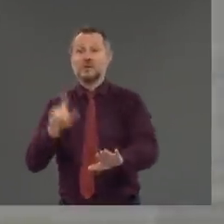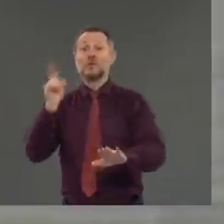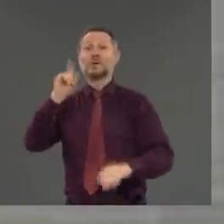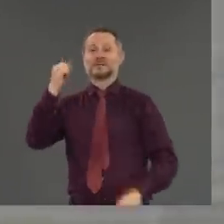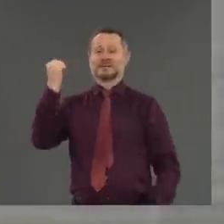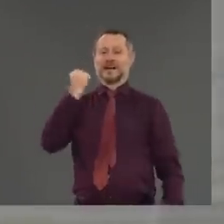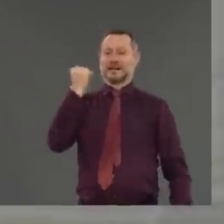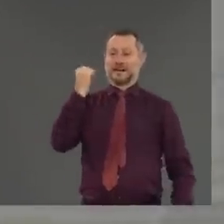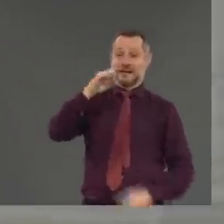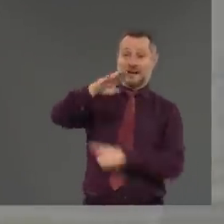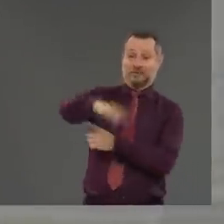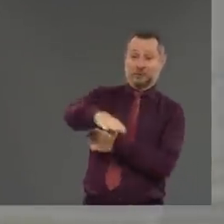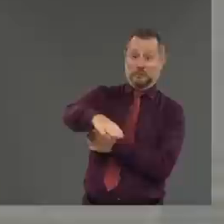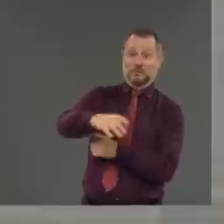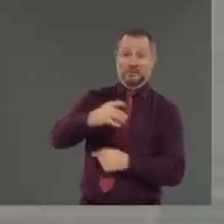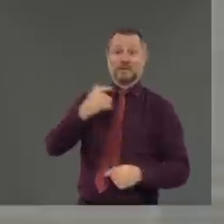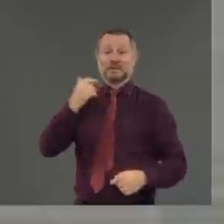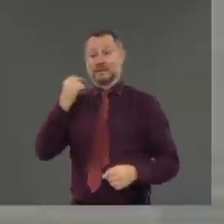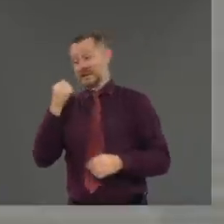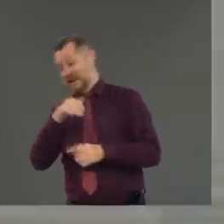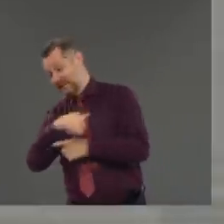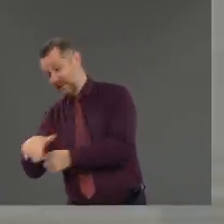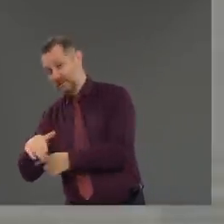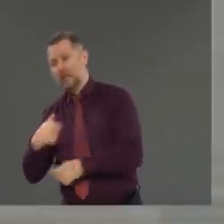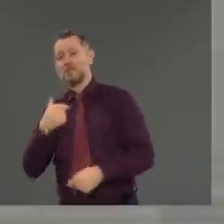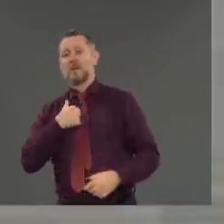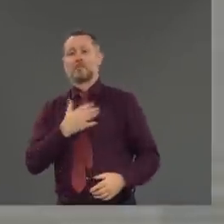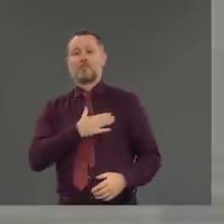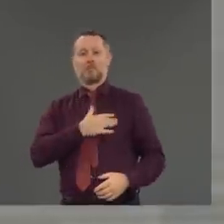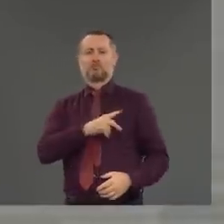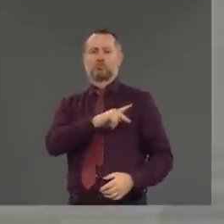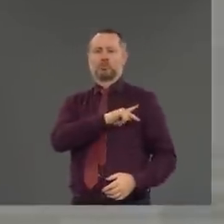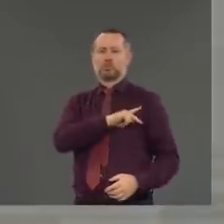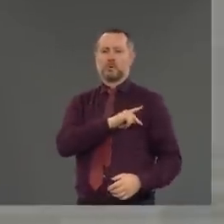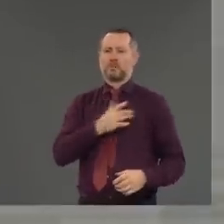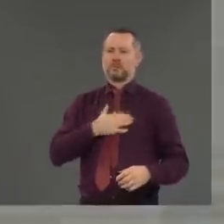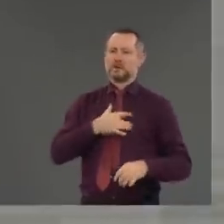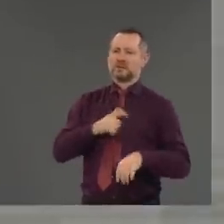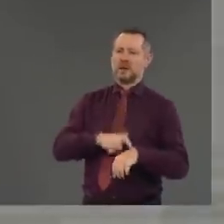my personal time. It's part of the Italian heritage.